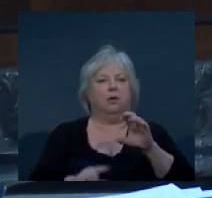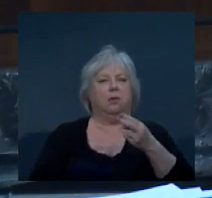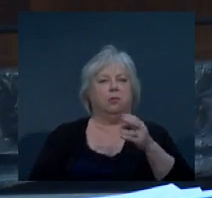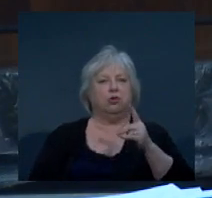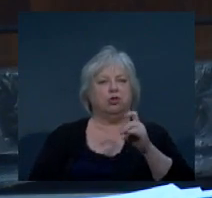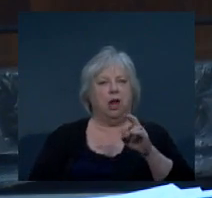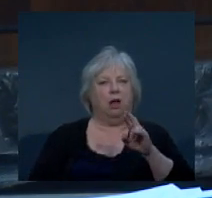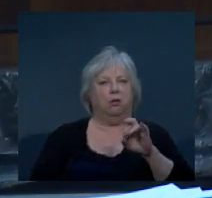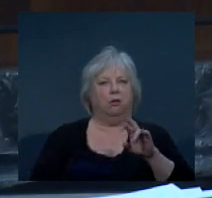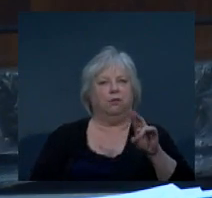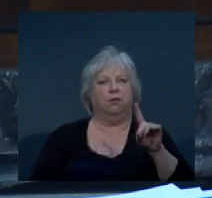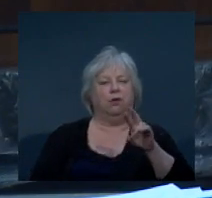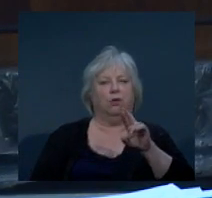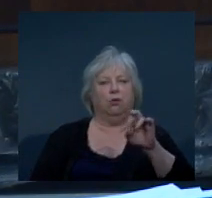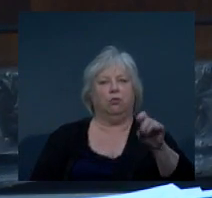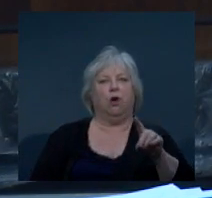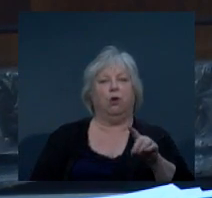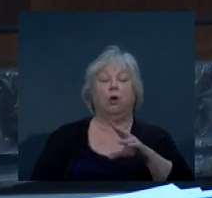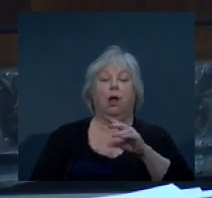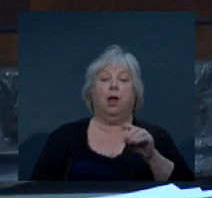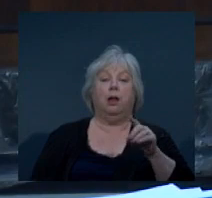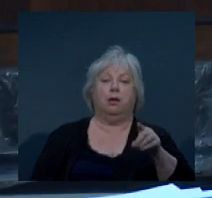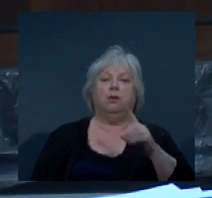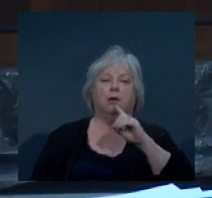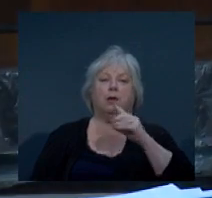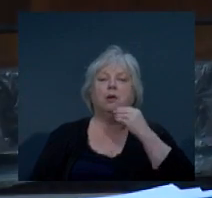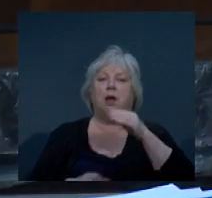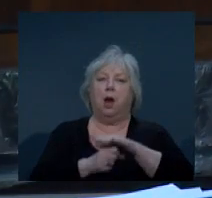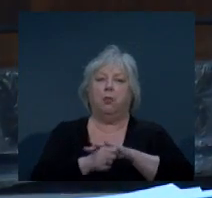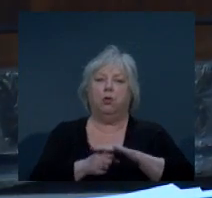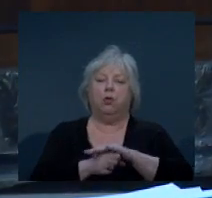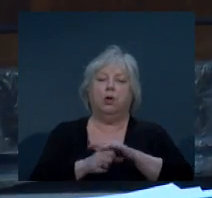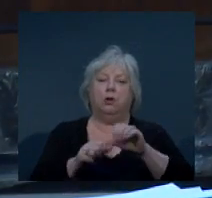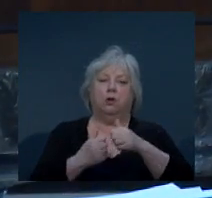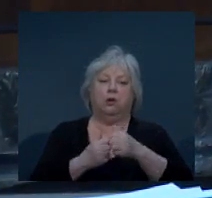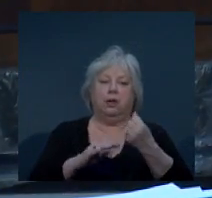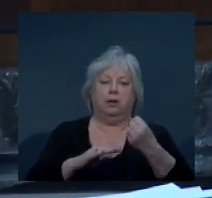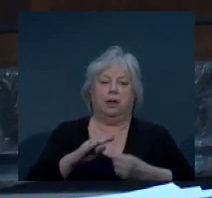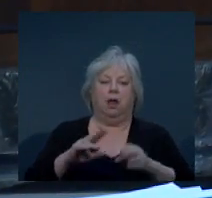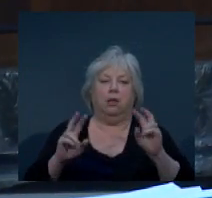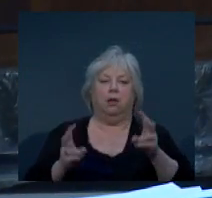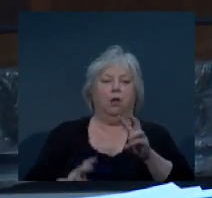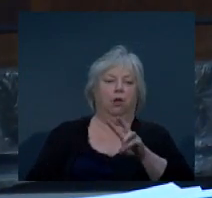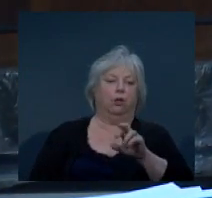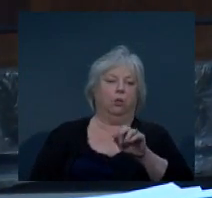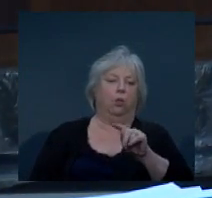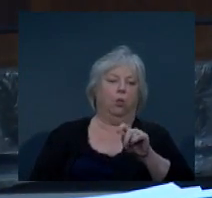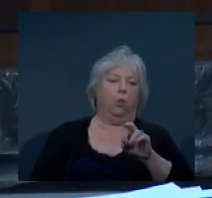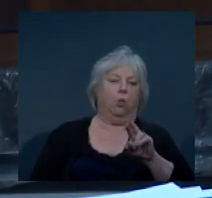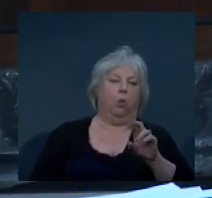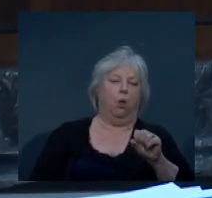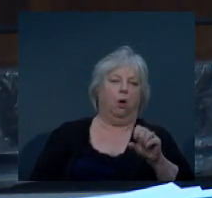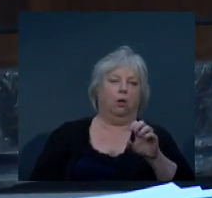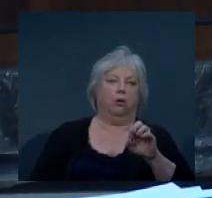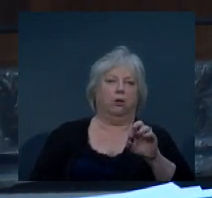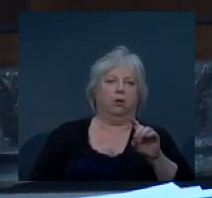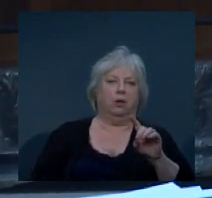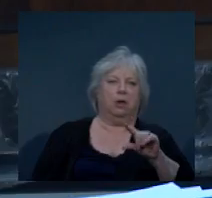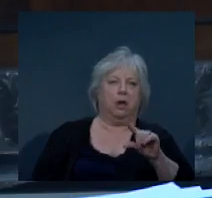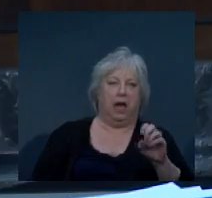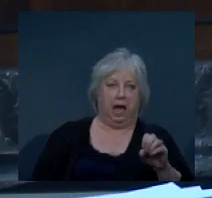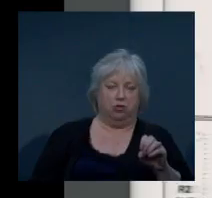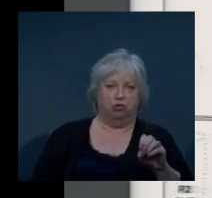Road. And there is a neighborhood association that is down south of that called Water's Edge.